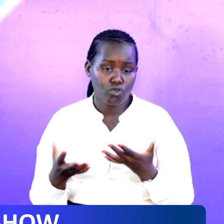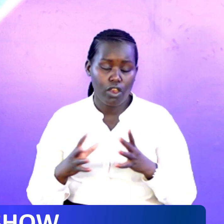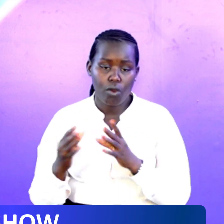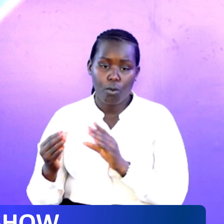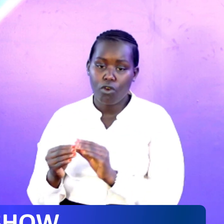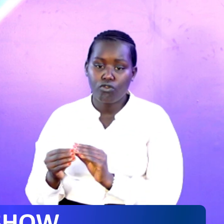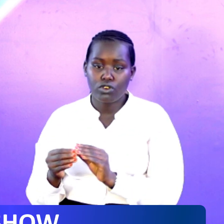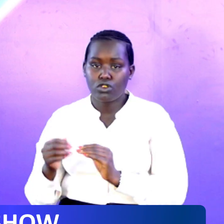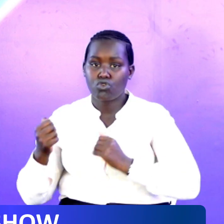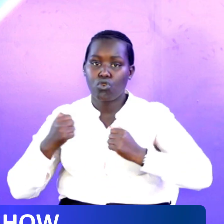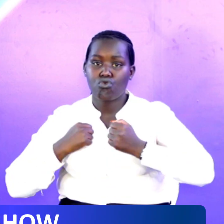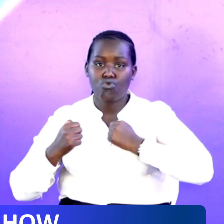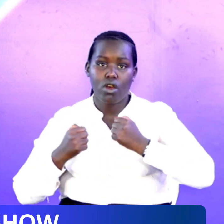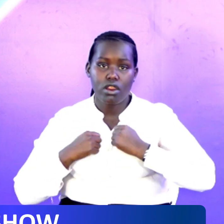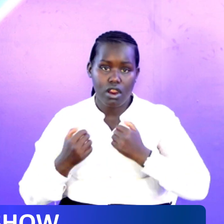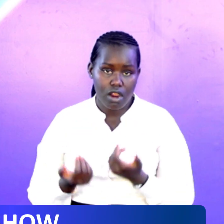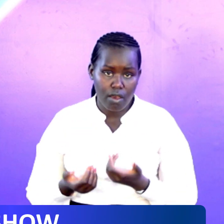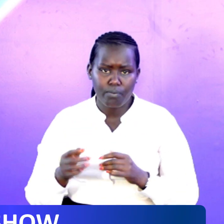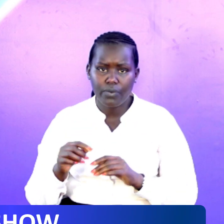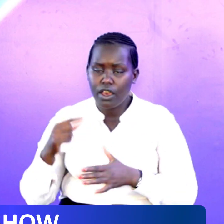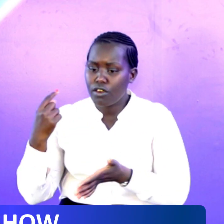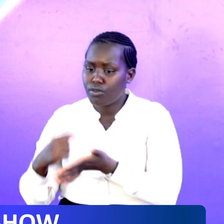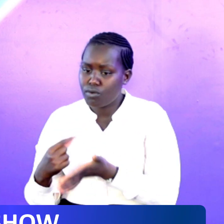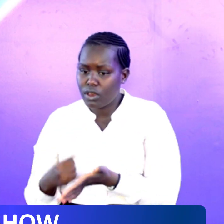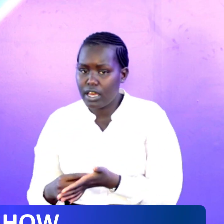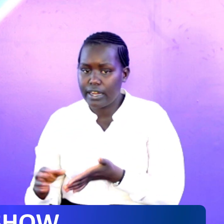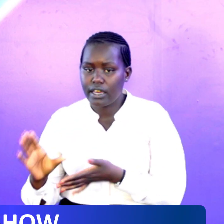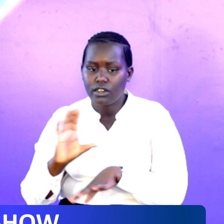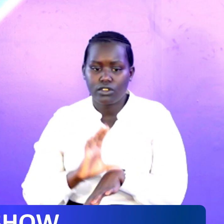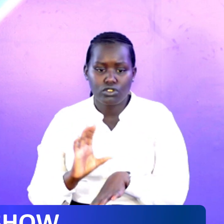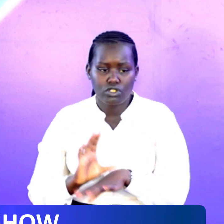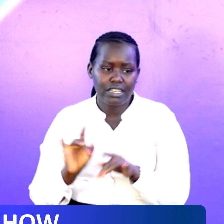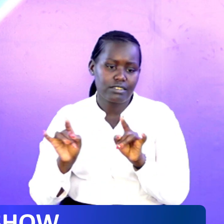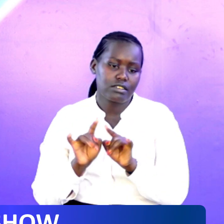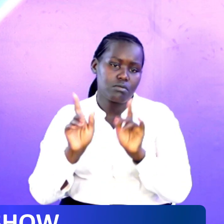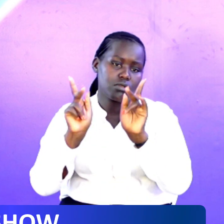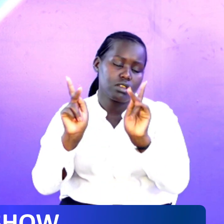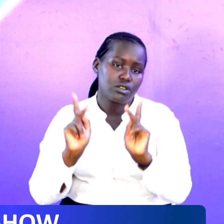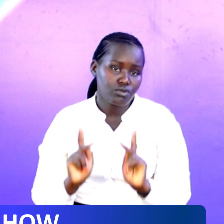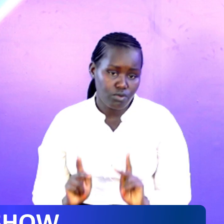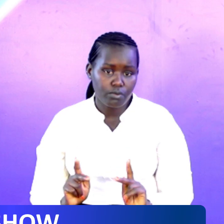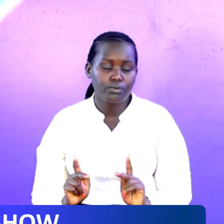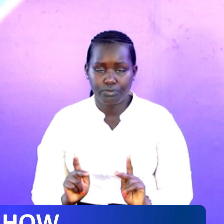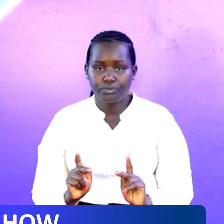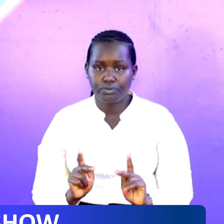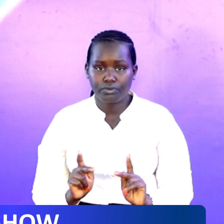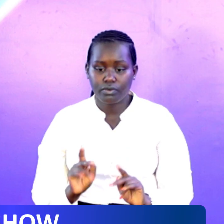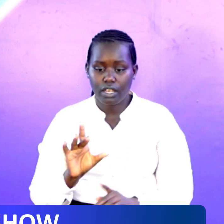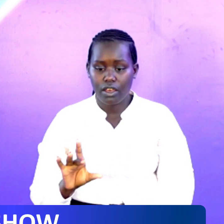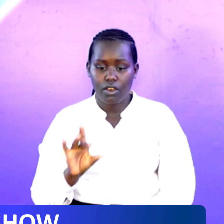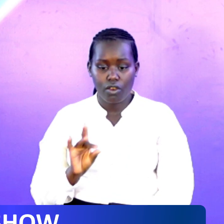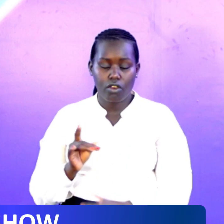Yeah. the cathedral is in the CBD. Yes, Go it's to called the Kisumu. Namirembe Cathedral. Yes, go to Kisumu. You